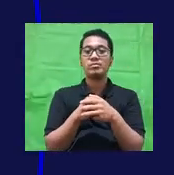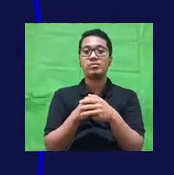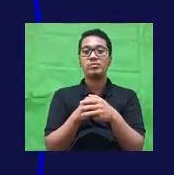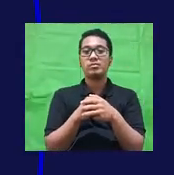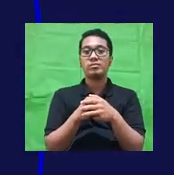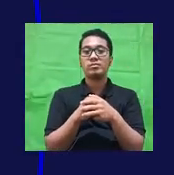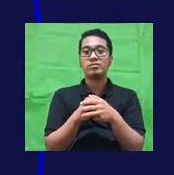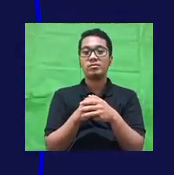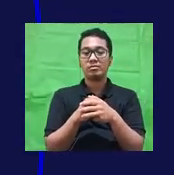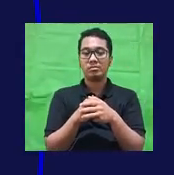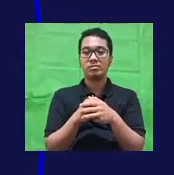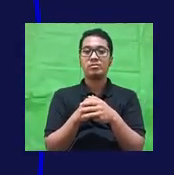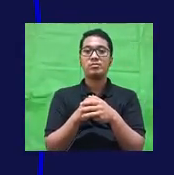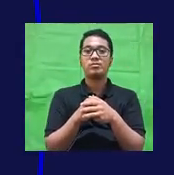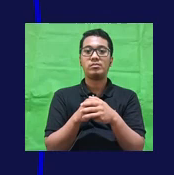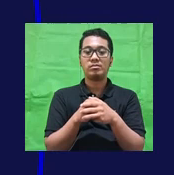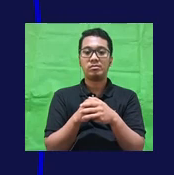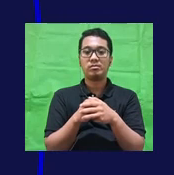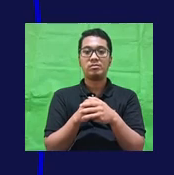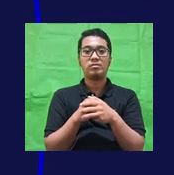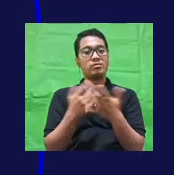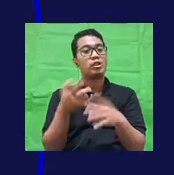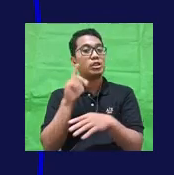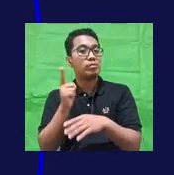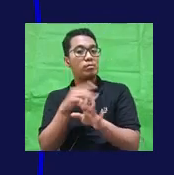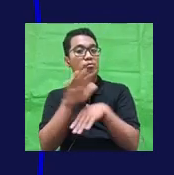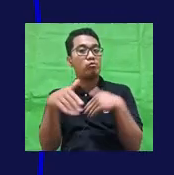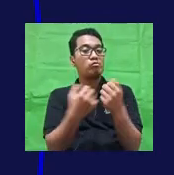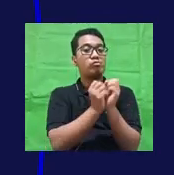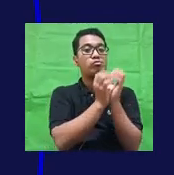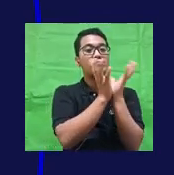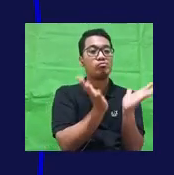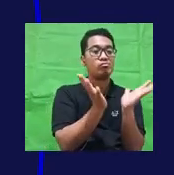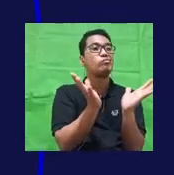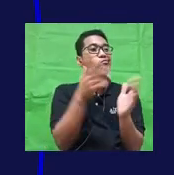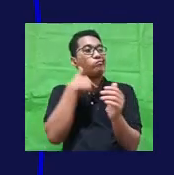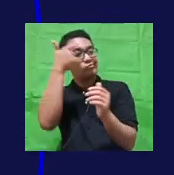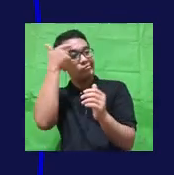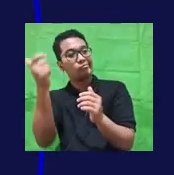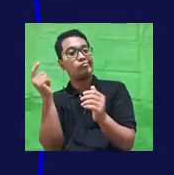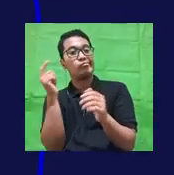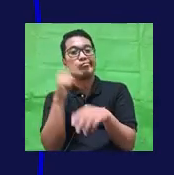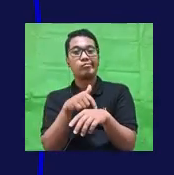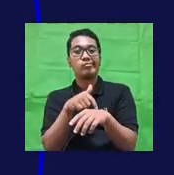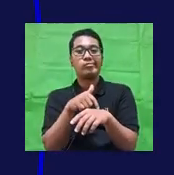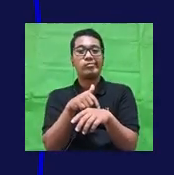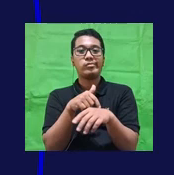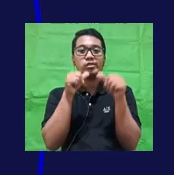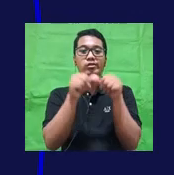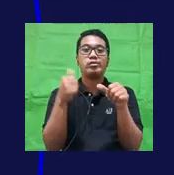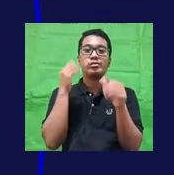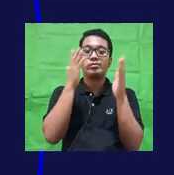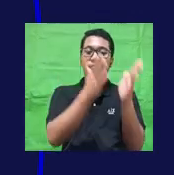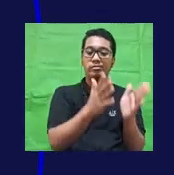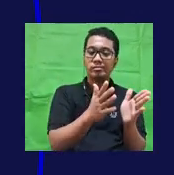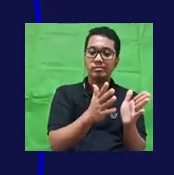to connect. Also because I needed to develop work, I needed to be smart at the time. So I understood that I had 1 month related to research